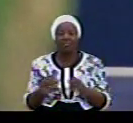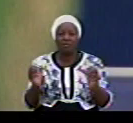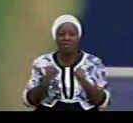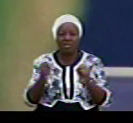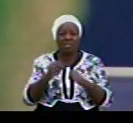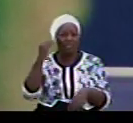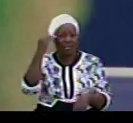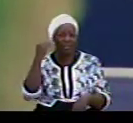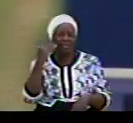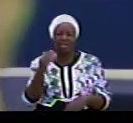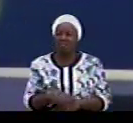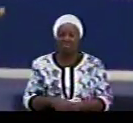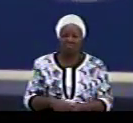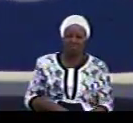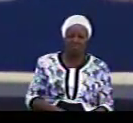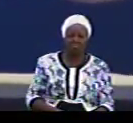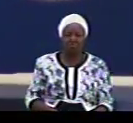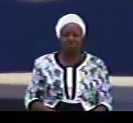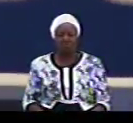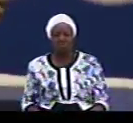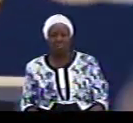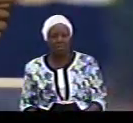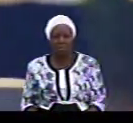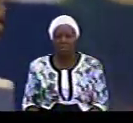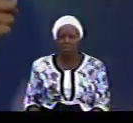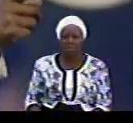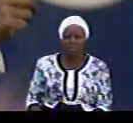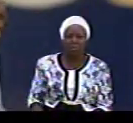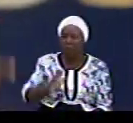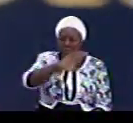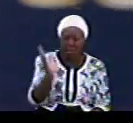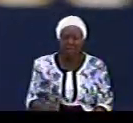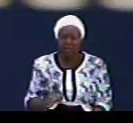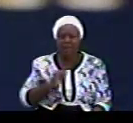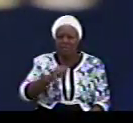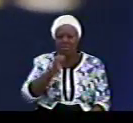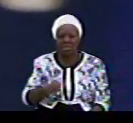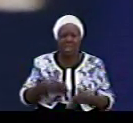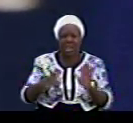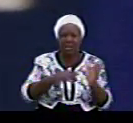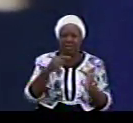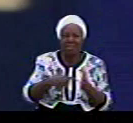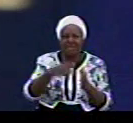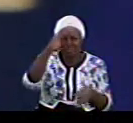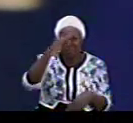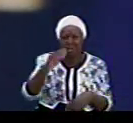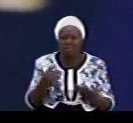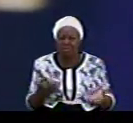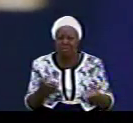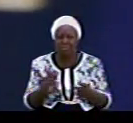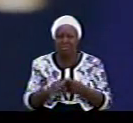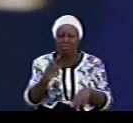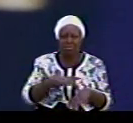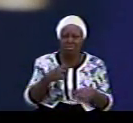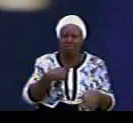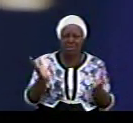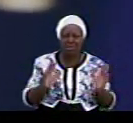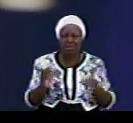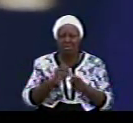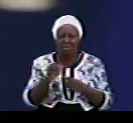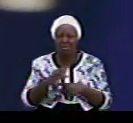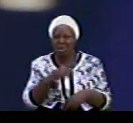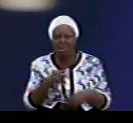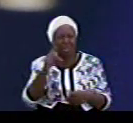never. I'll not allow this man to use psychology on me. And then I